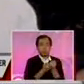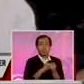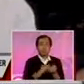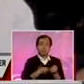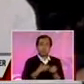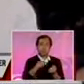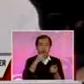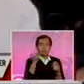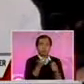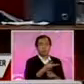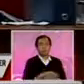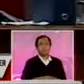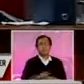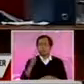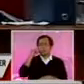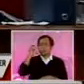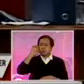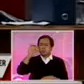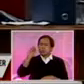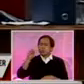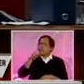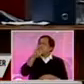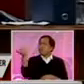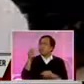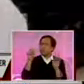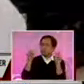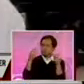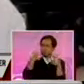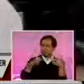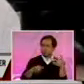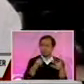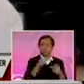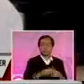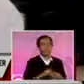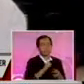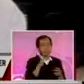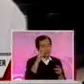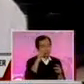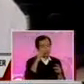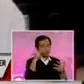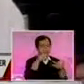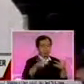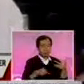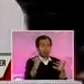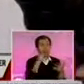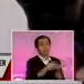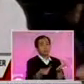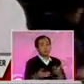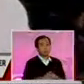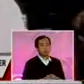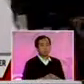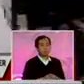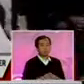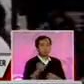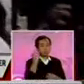impeachment. What are the other matters that you have in mind? Just the details of the purchase, Your Honor. Proceed. Thank you, Your Honor.